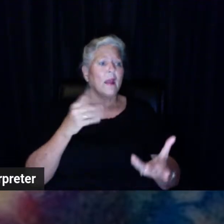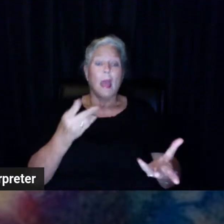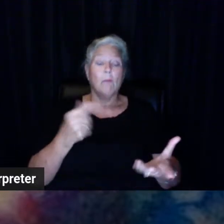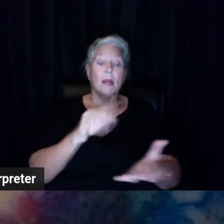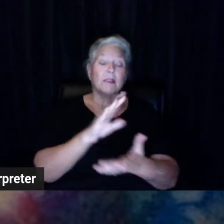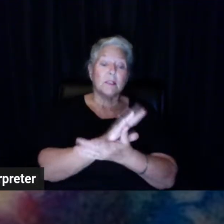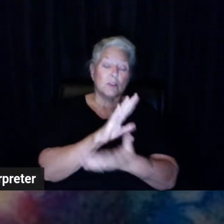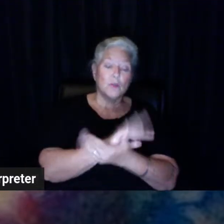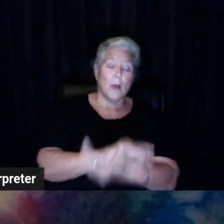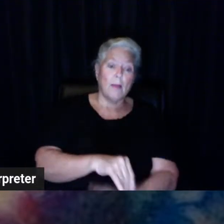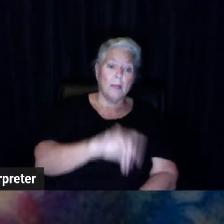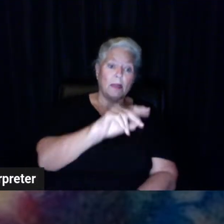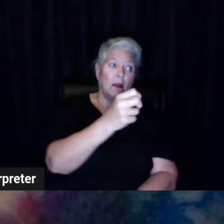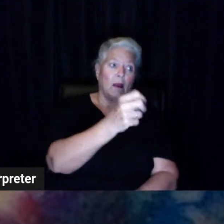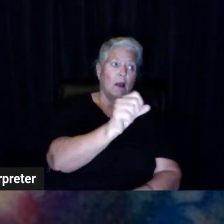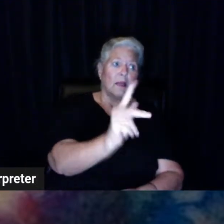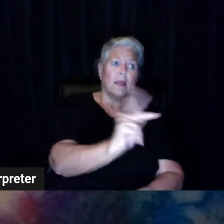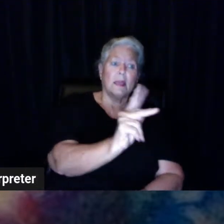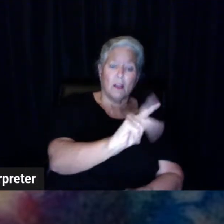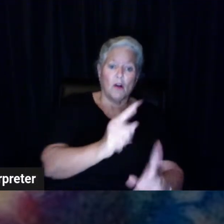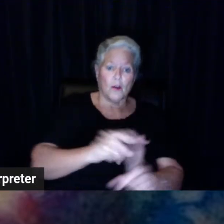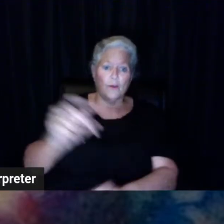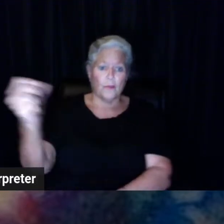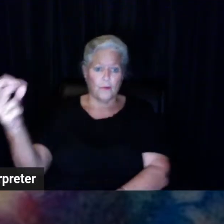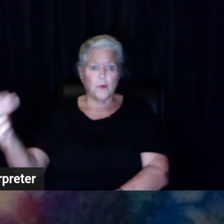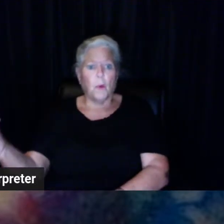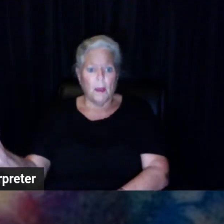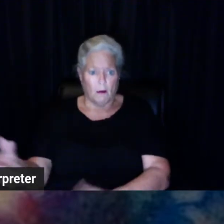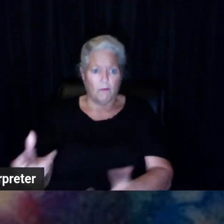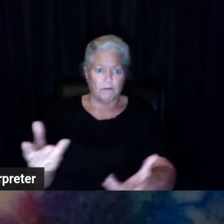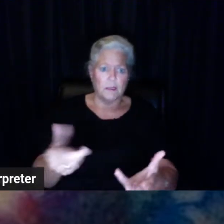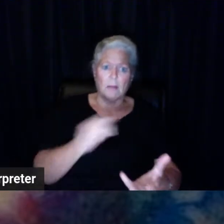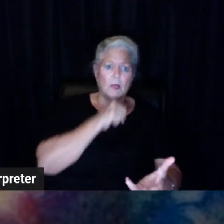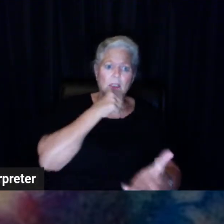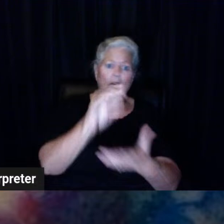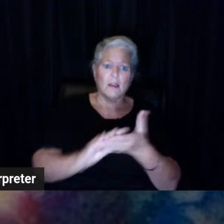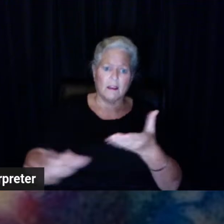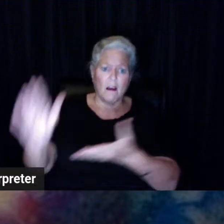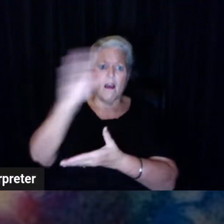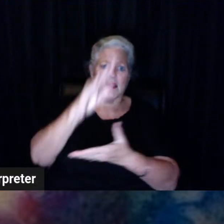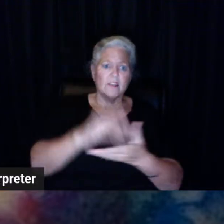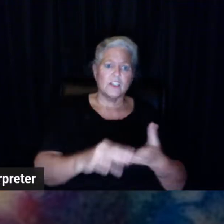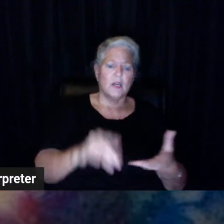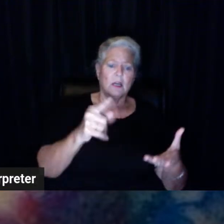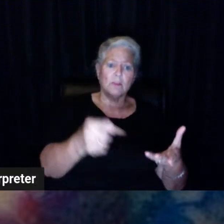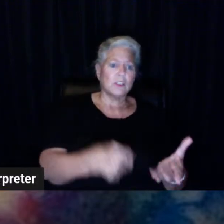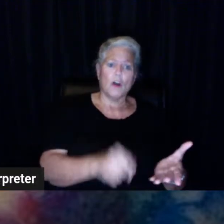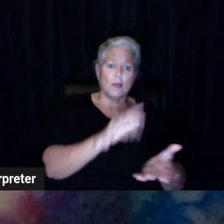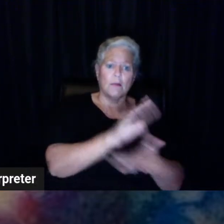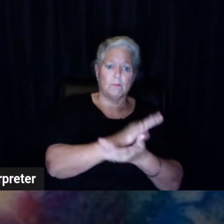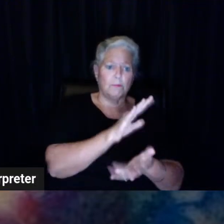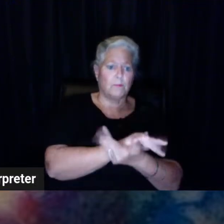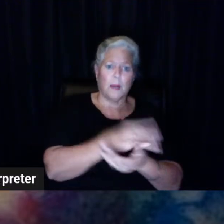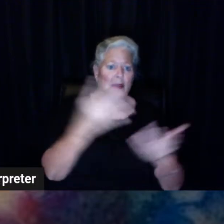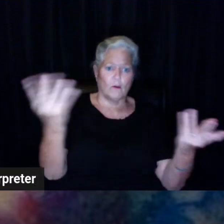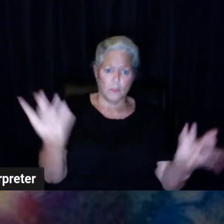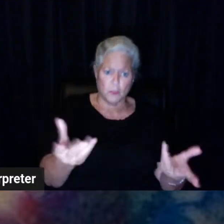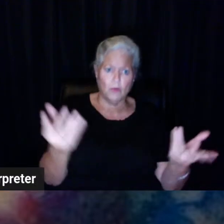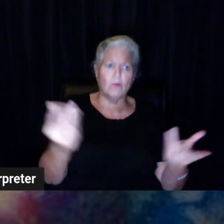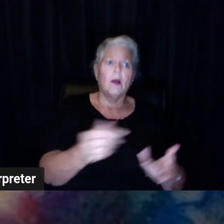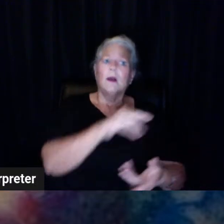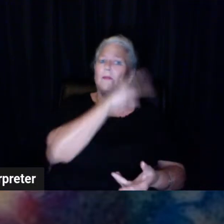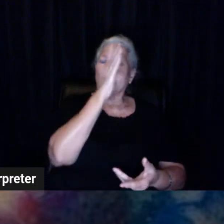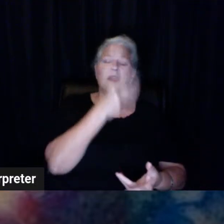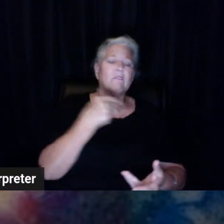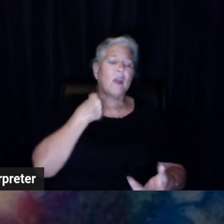had, and when I say school, I mean kindergarten through 12. I'm not talking college. I'm just talking plain old